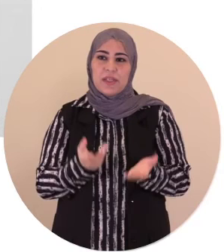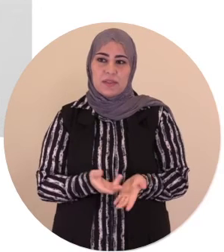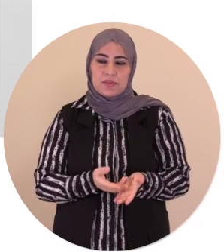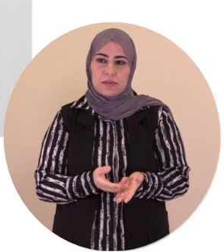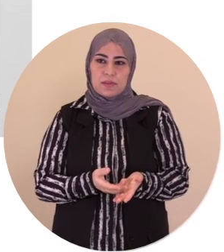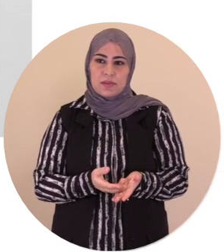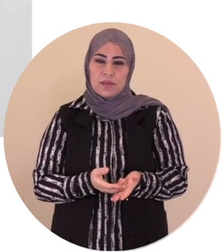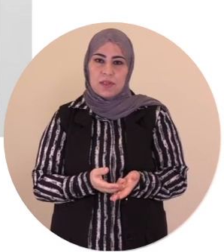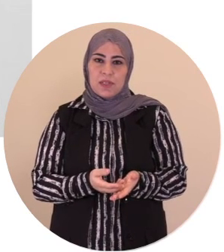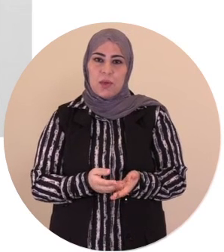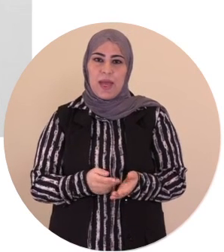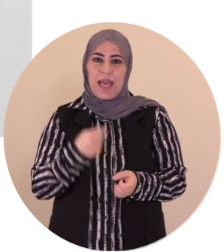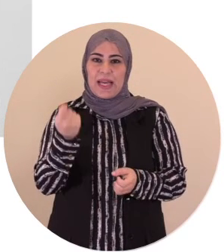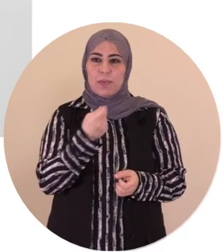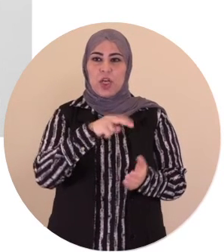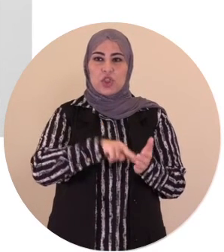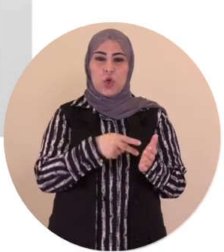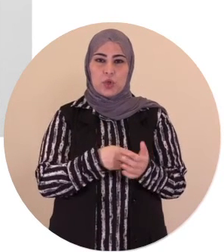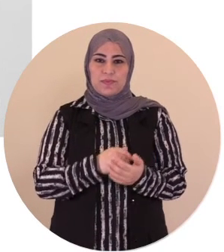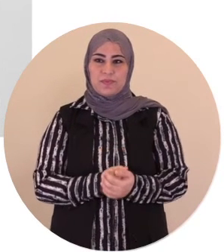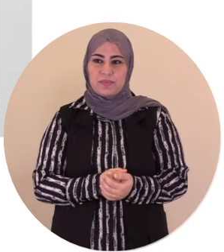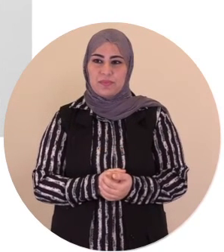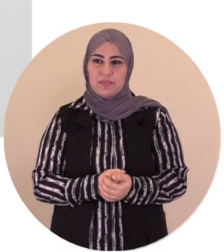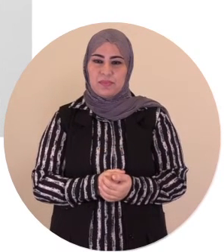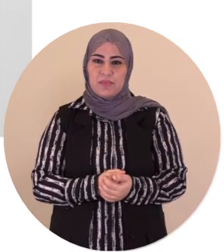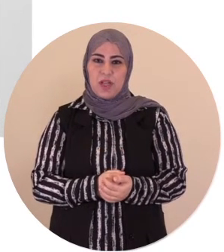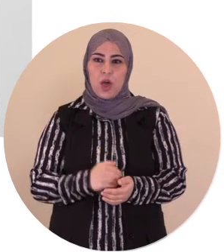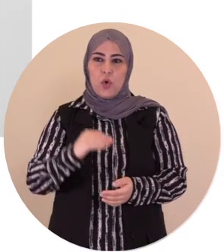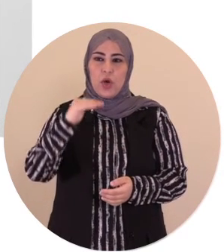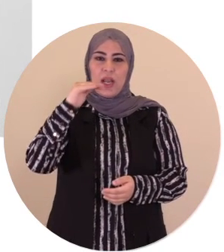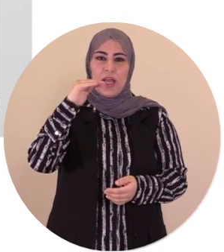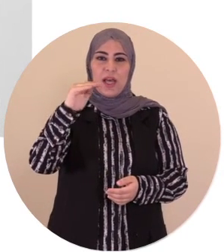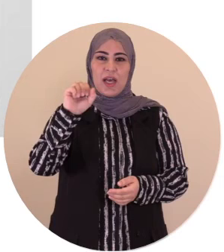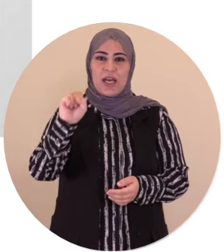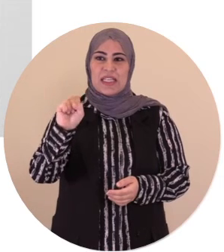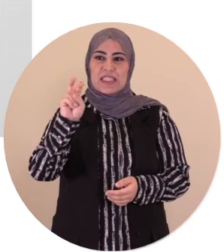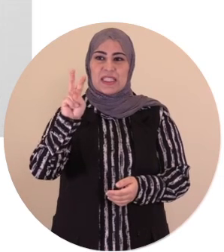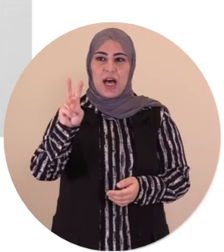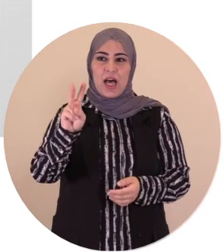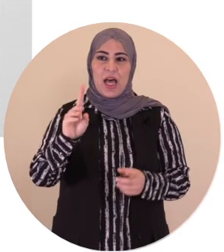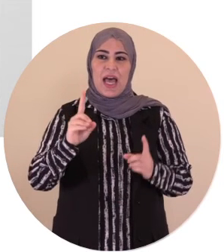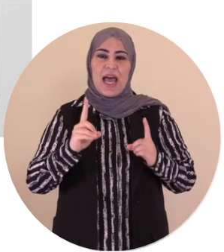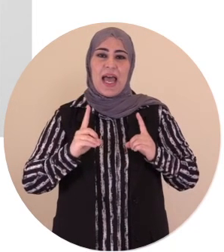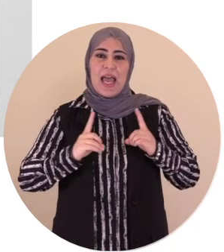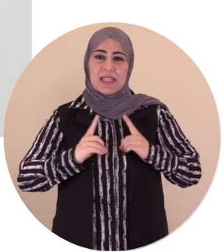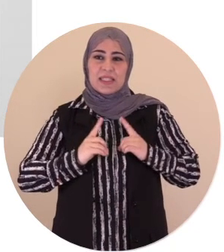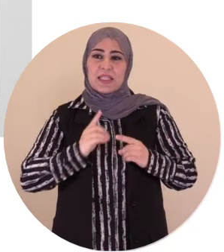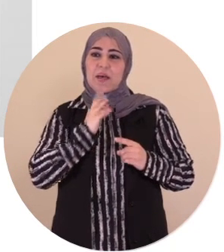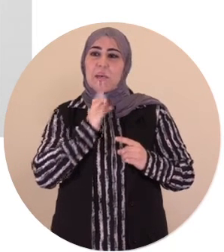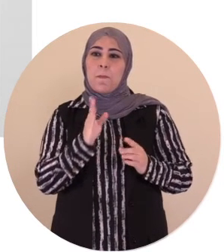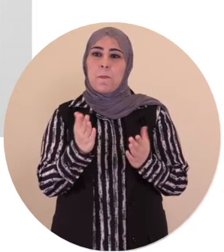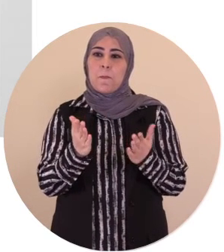took place when they took place in the past. Now I'm going to be telling you about them using the past perfect continuous. So I'll